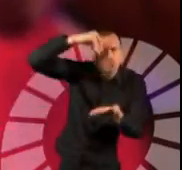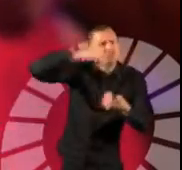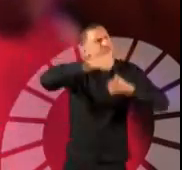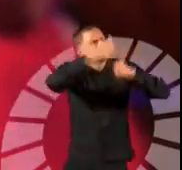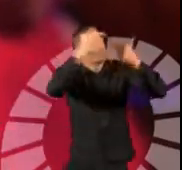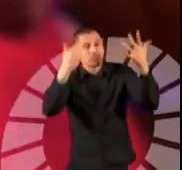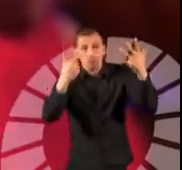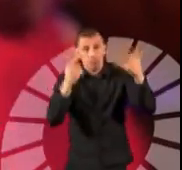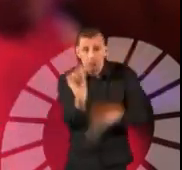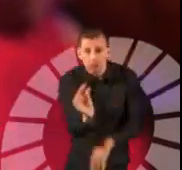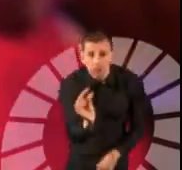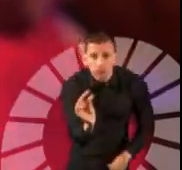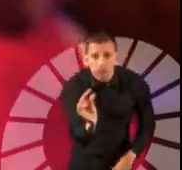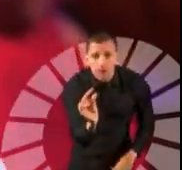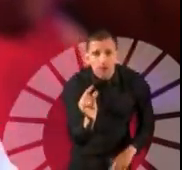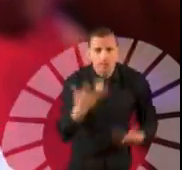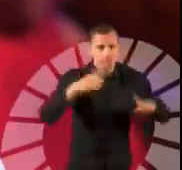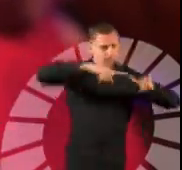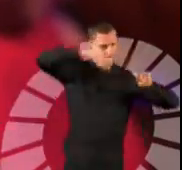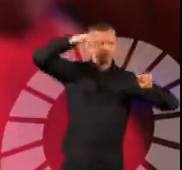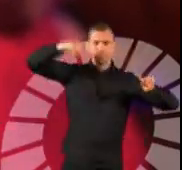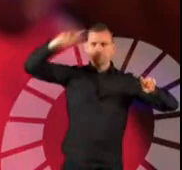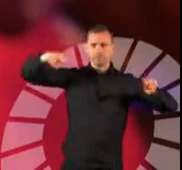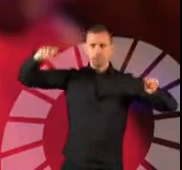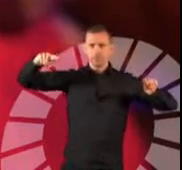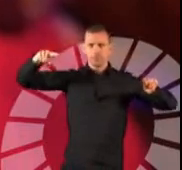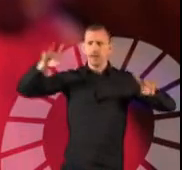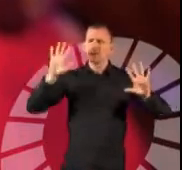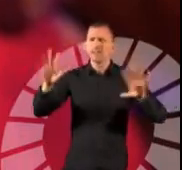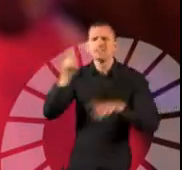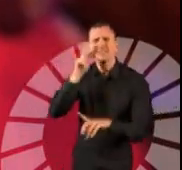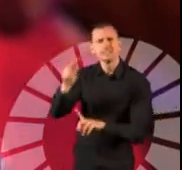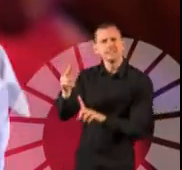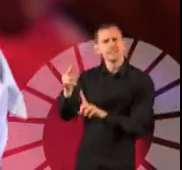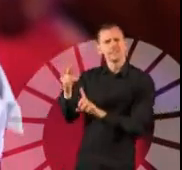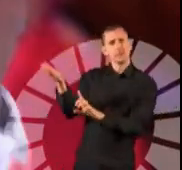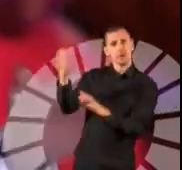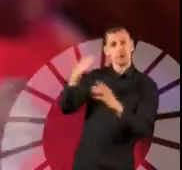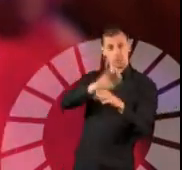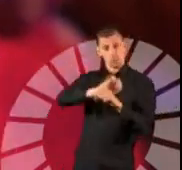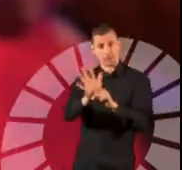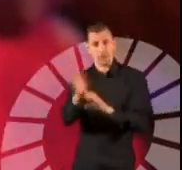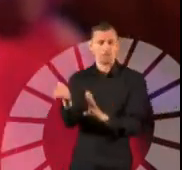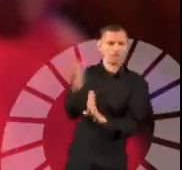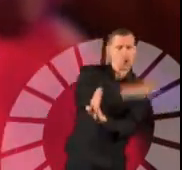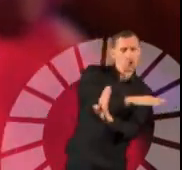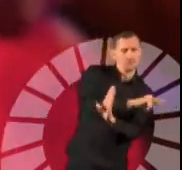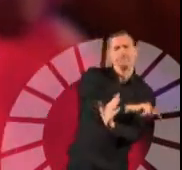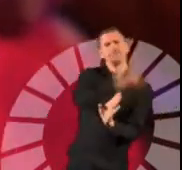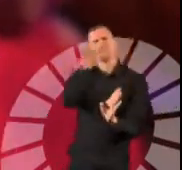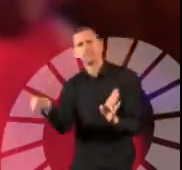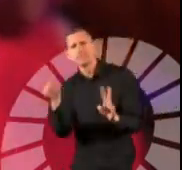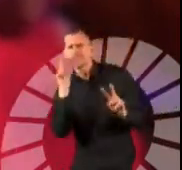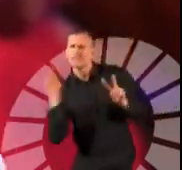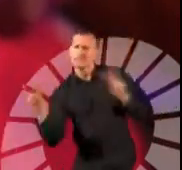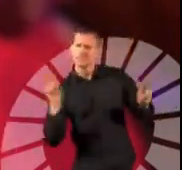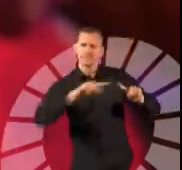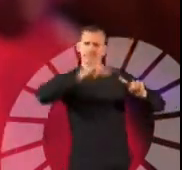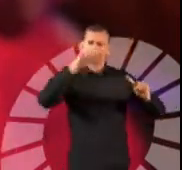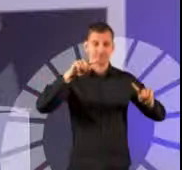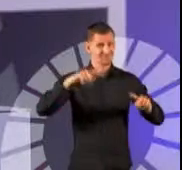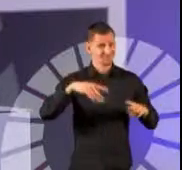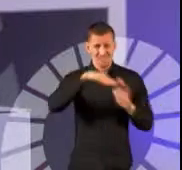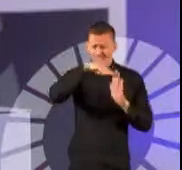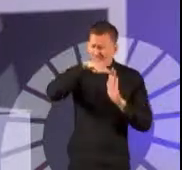the pandemic, girls have faced more early childhood marriage, more domestic chores, more